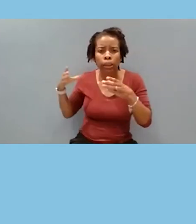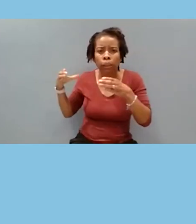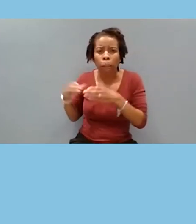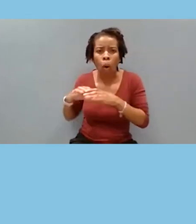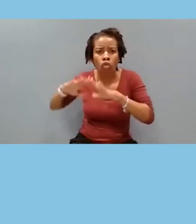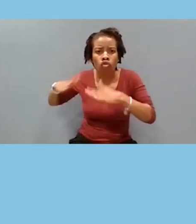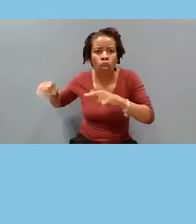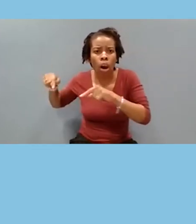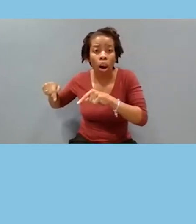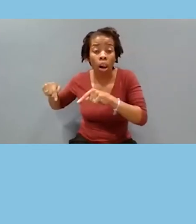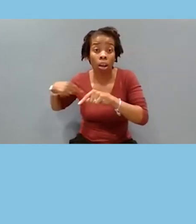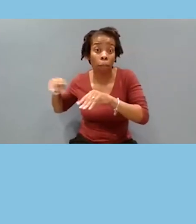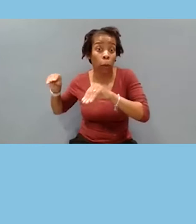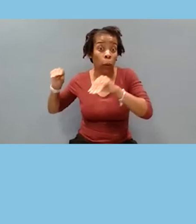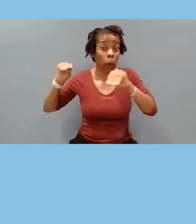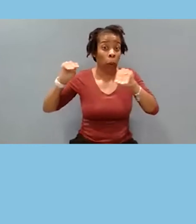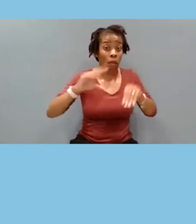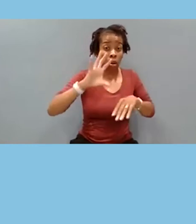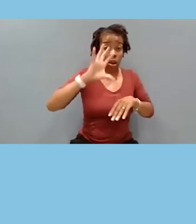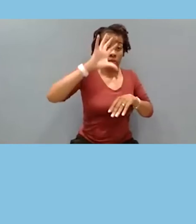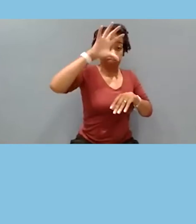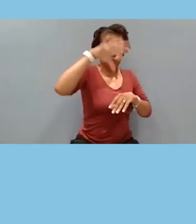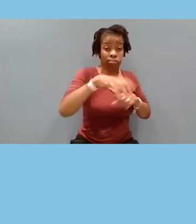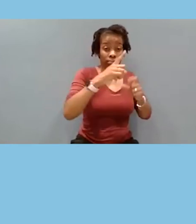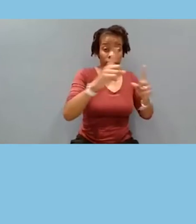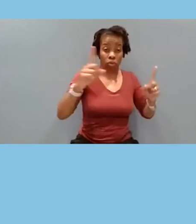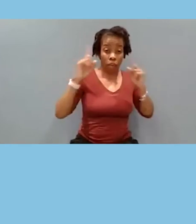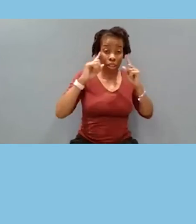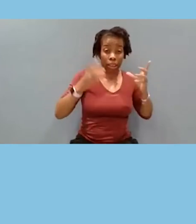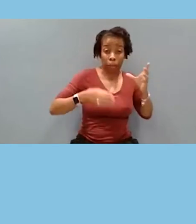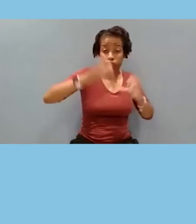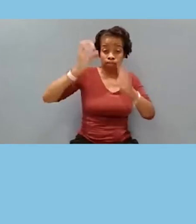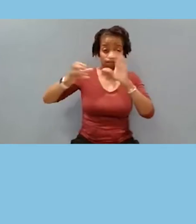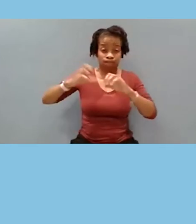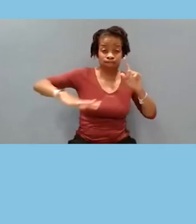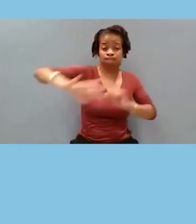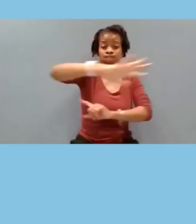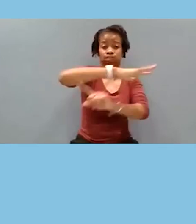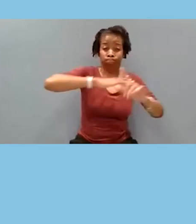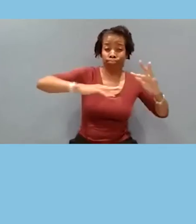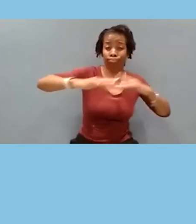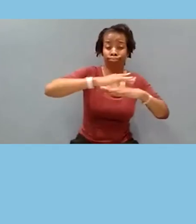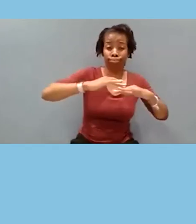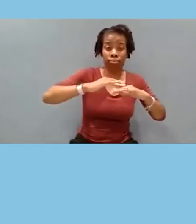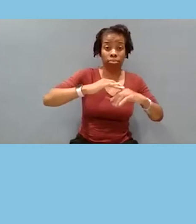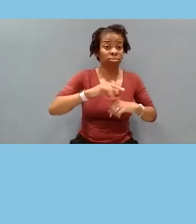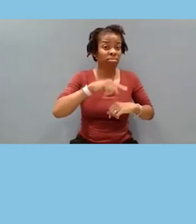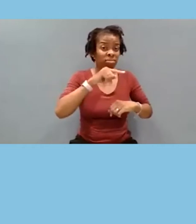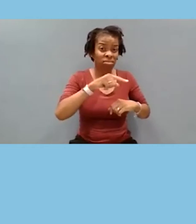But my move to the big university came with a shock. For all their big city ways,